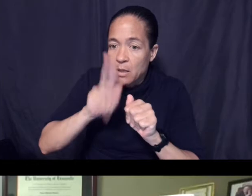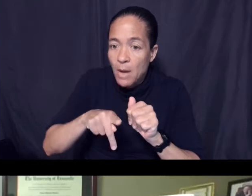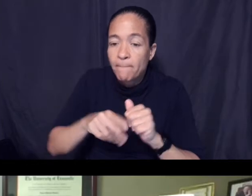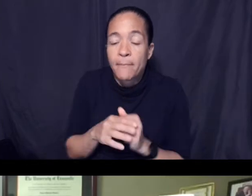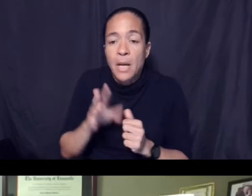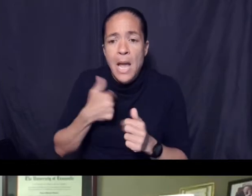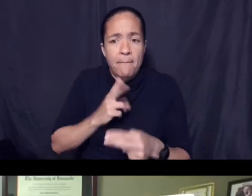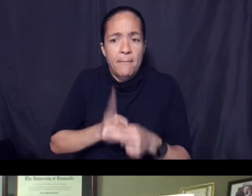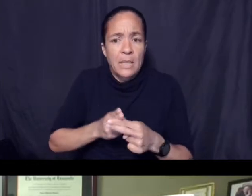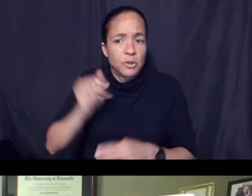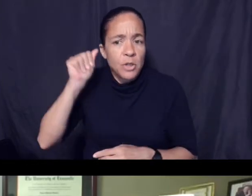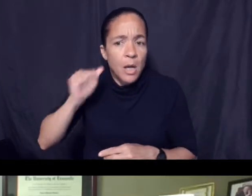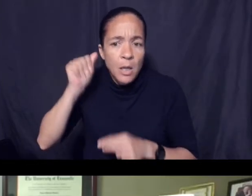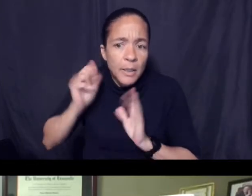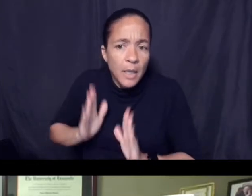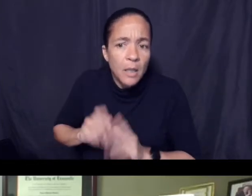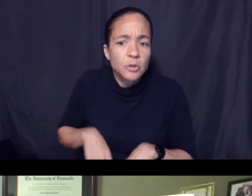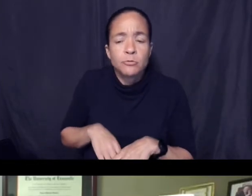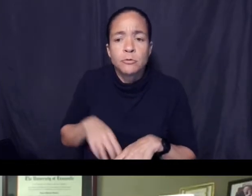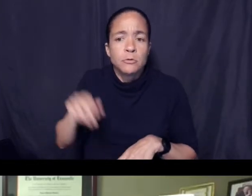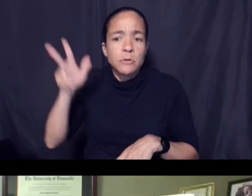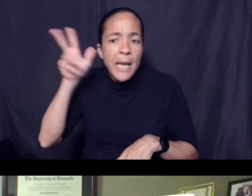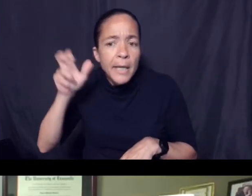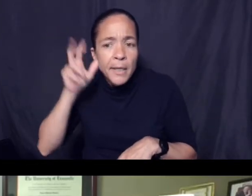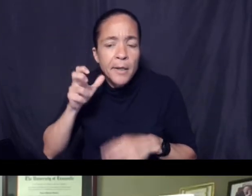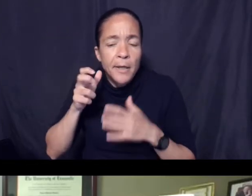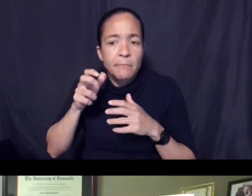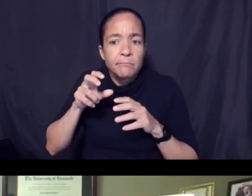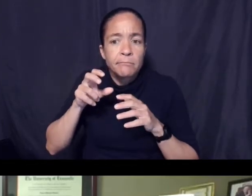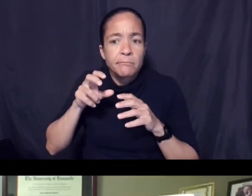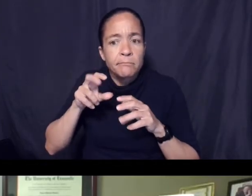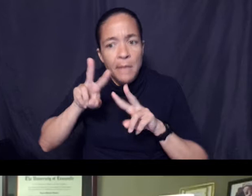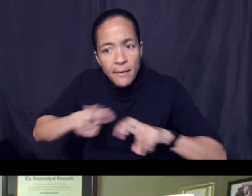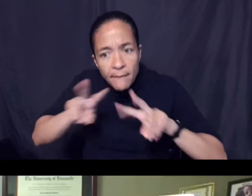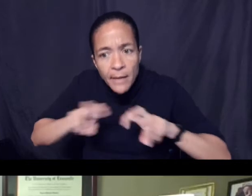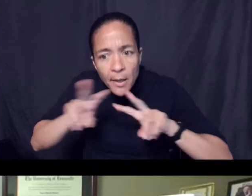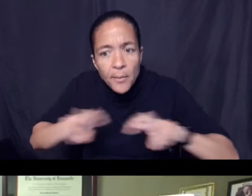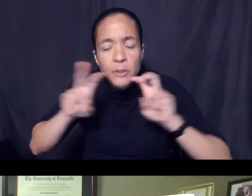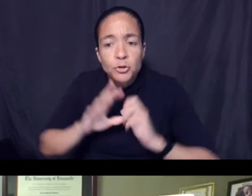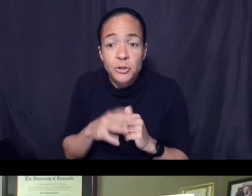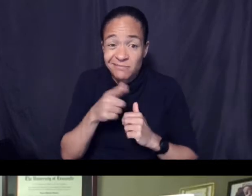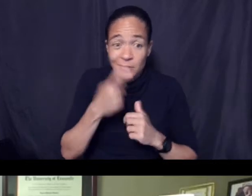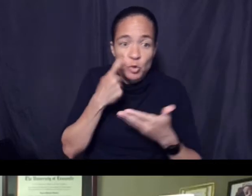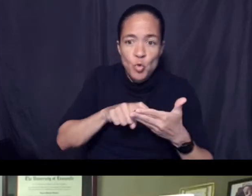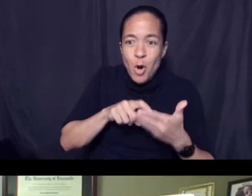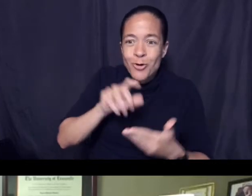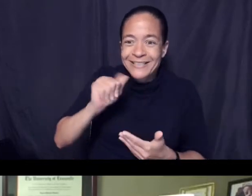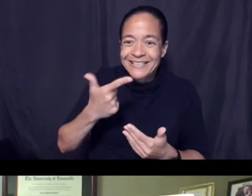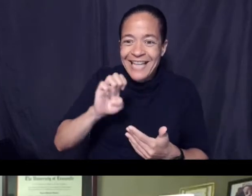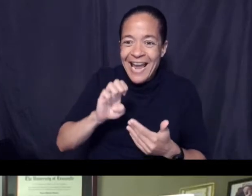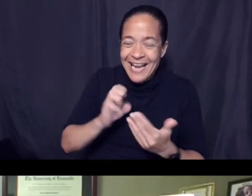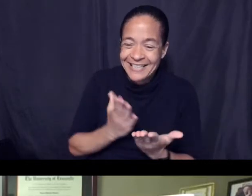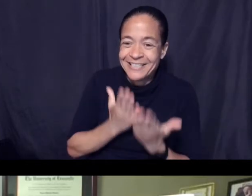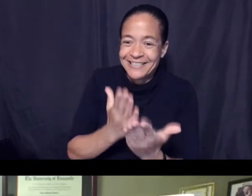you the audiology or the hearing evaluations, and over here you can see all the ages at which they will be recommended